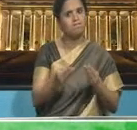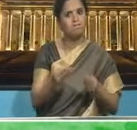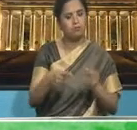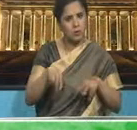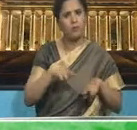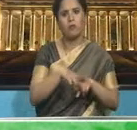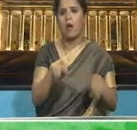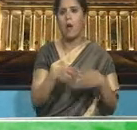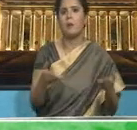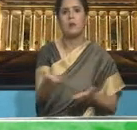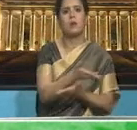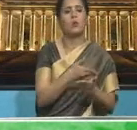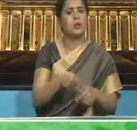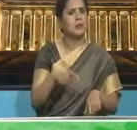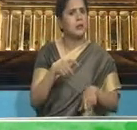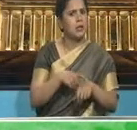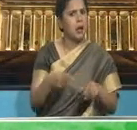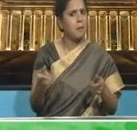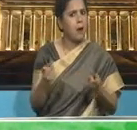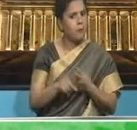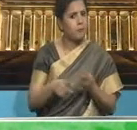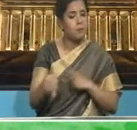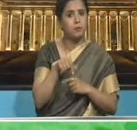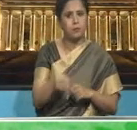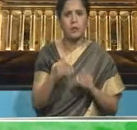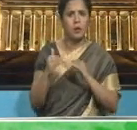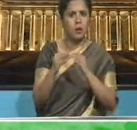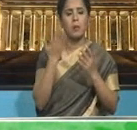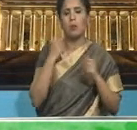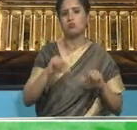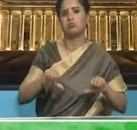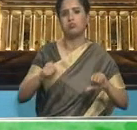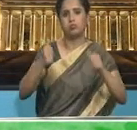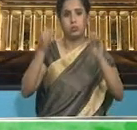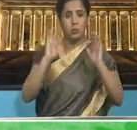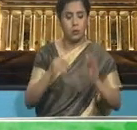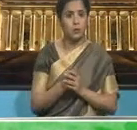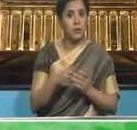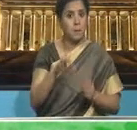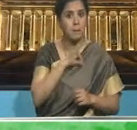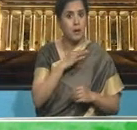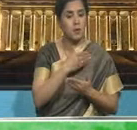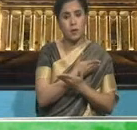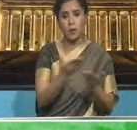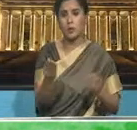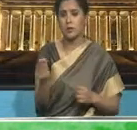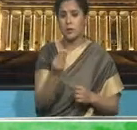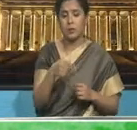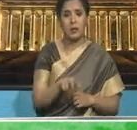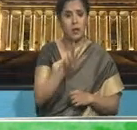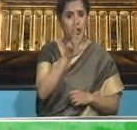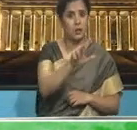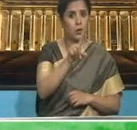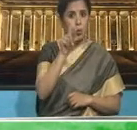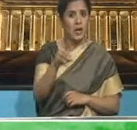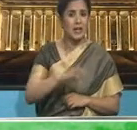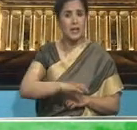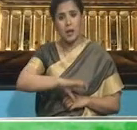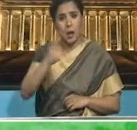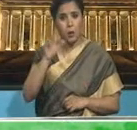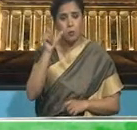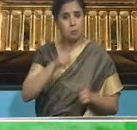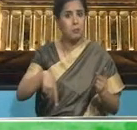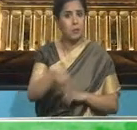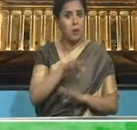the duration of this scheme was extended successively, benefiting about 81 crore